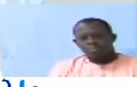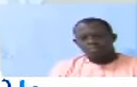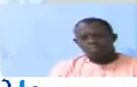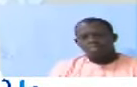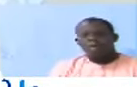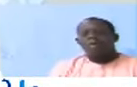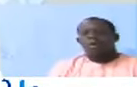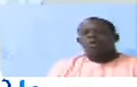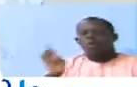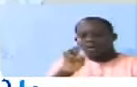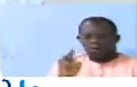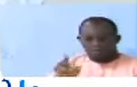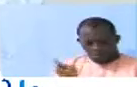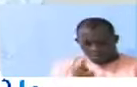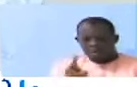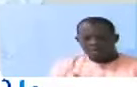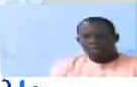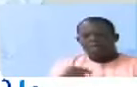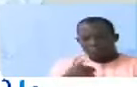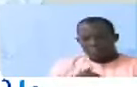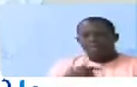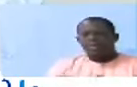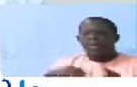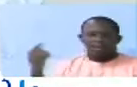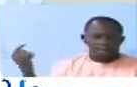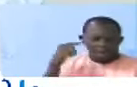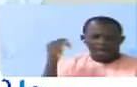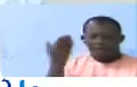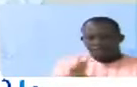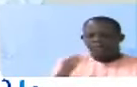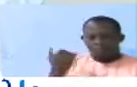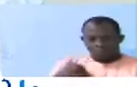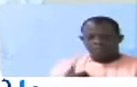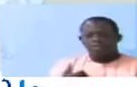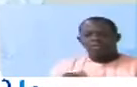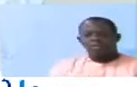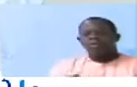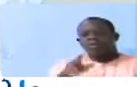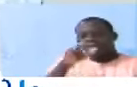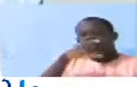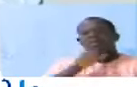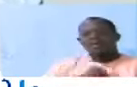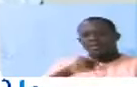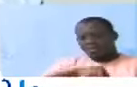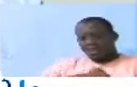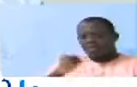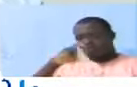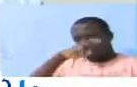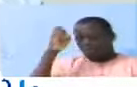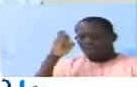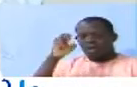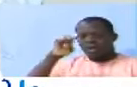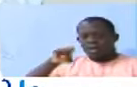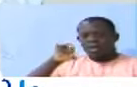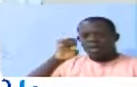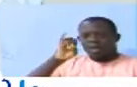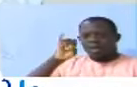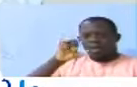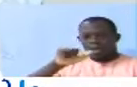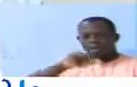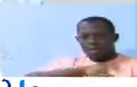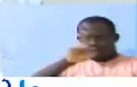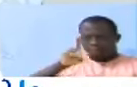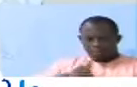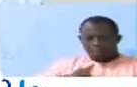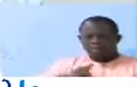la NIA. Well, after what I heard was that he was working for the NIA. Why ata dum be under